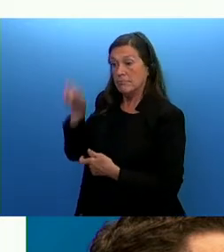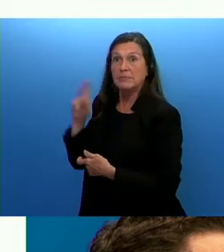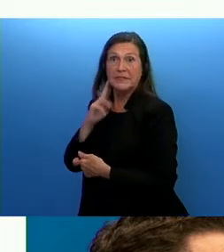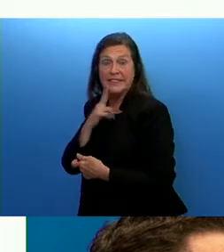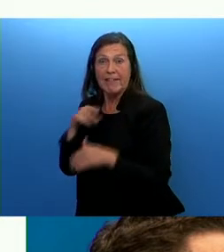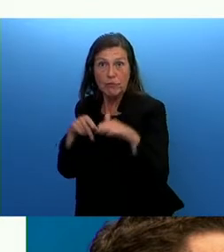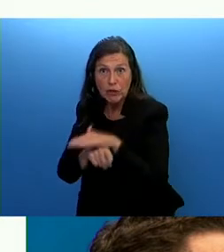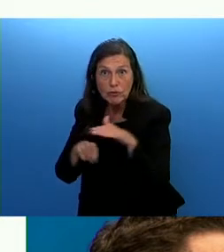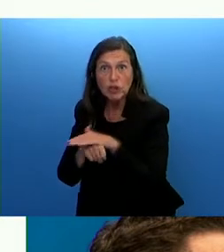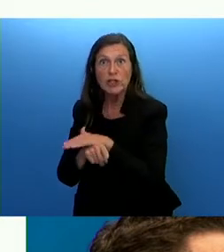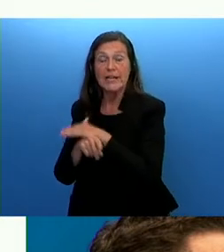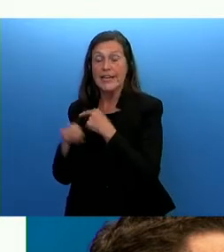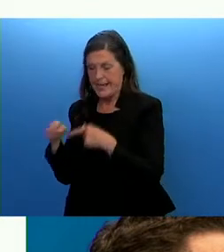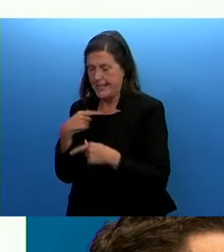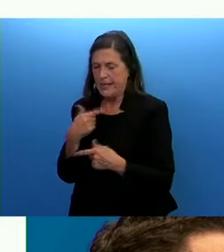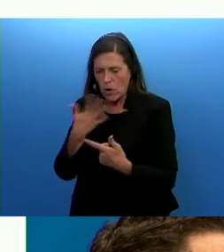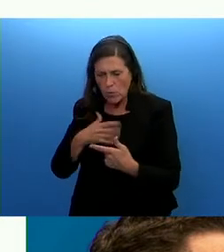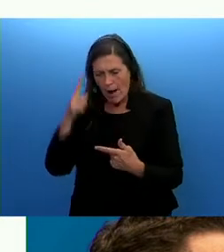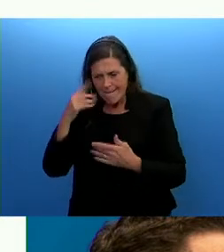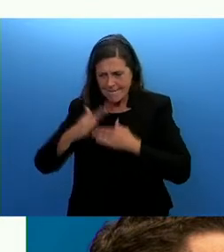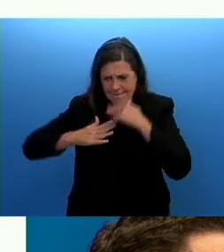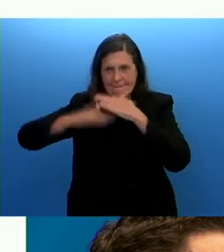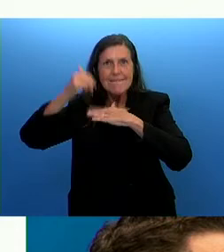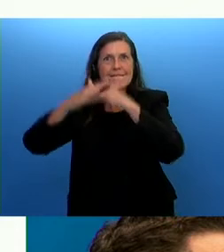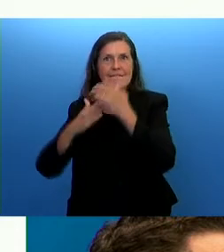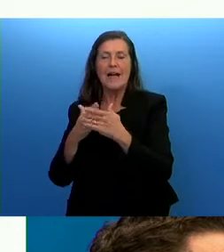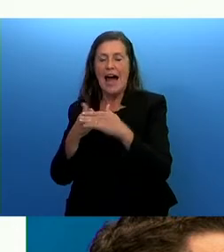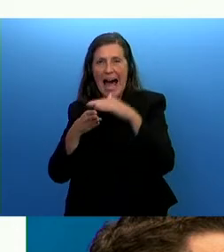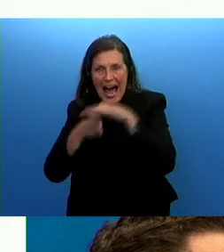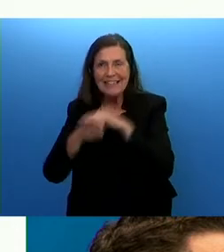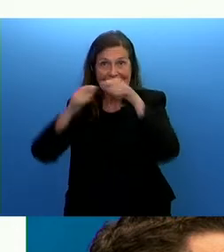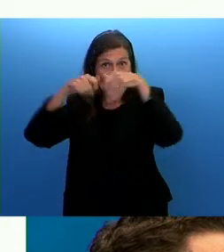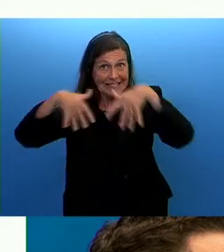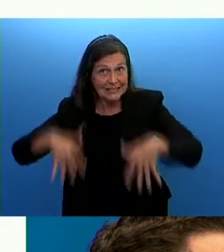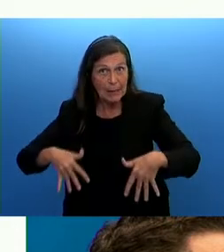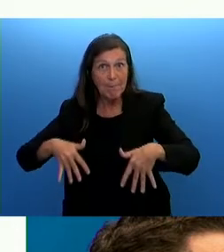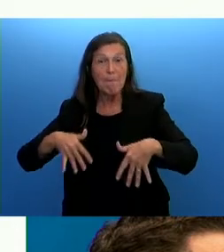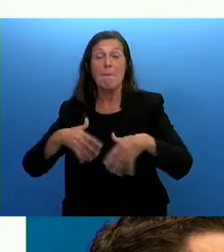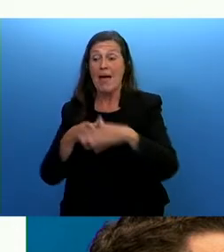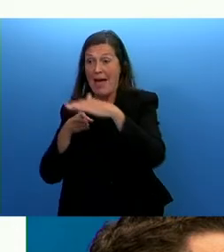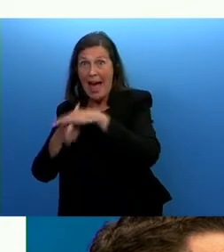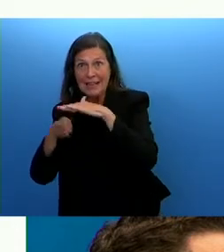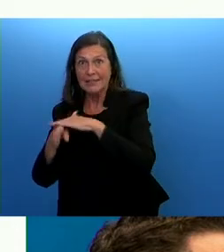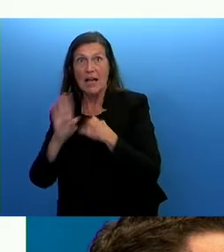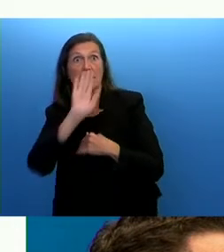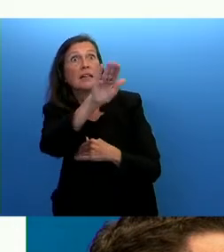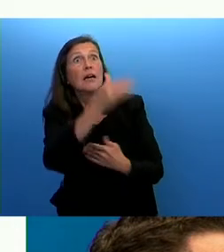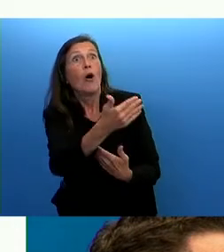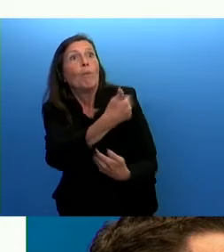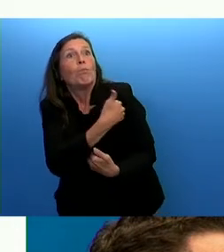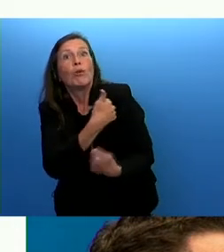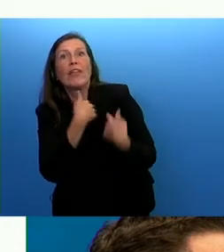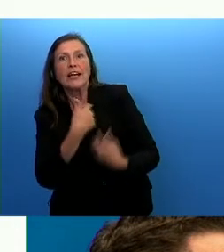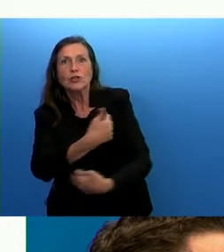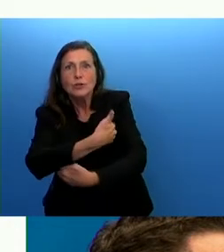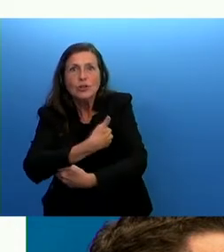stateless, to access assistance and protection and to achieve full inclusion in their communities. We